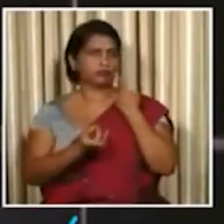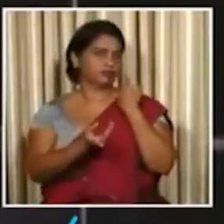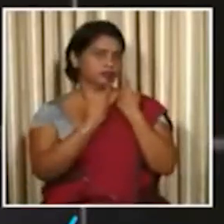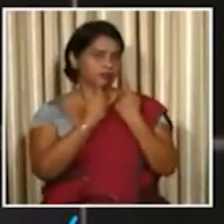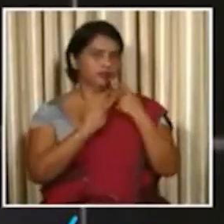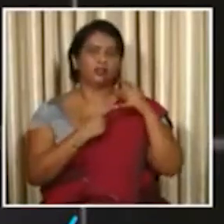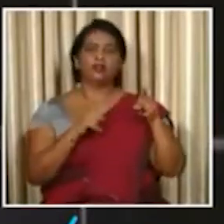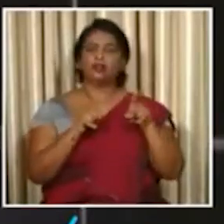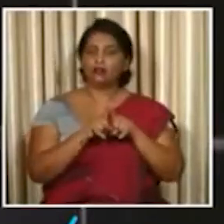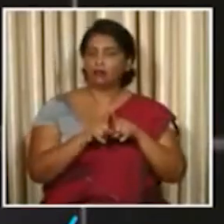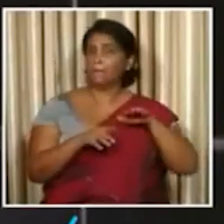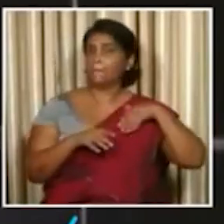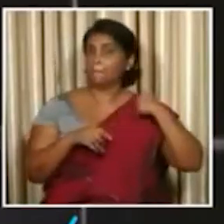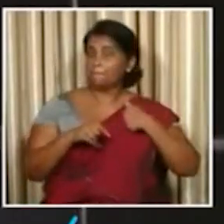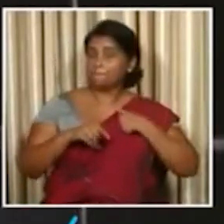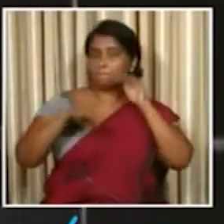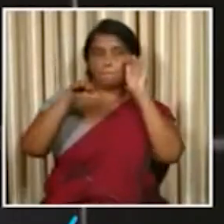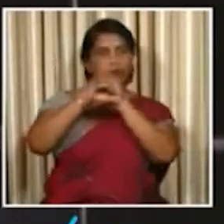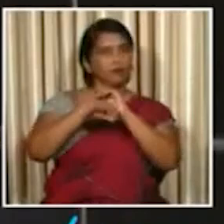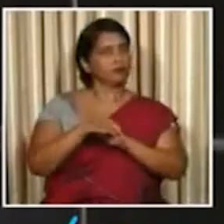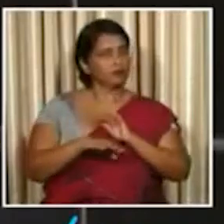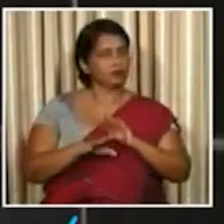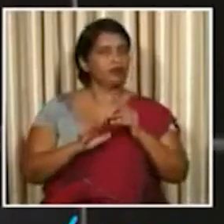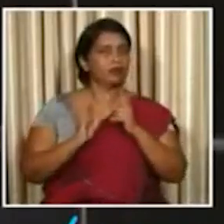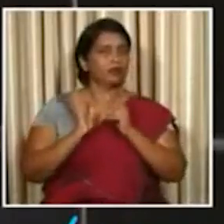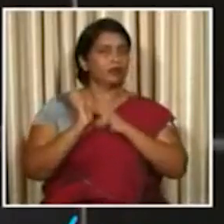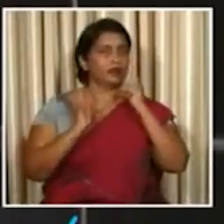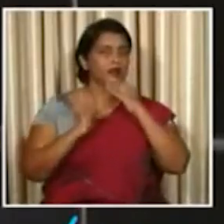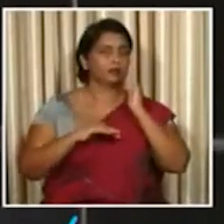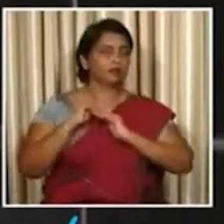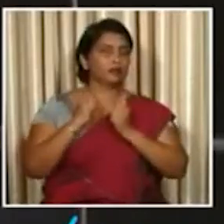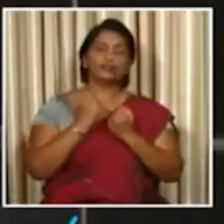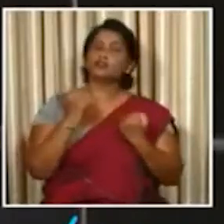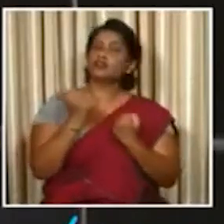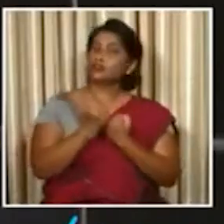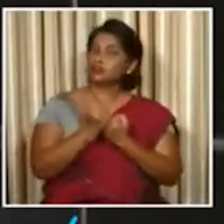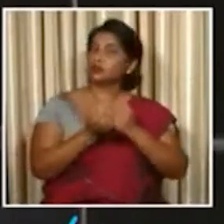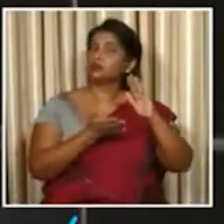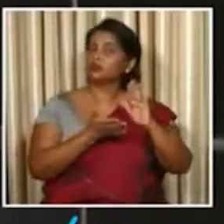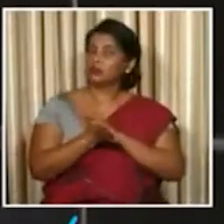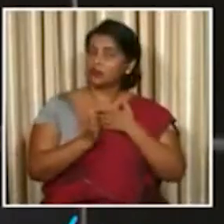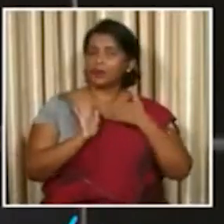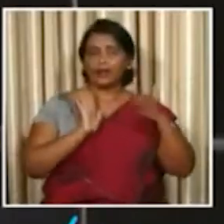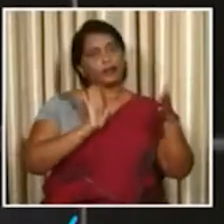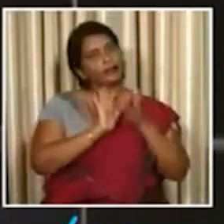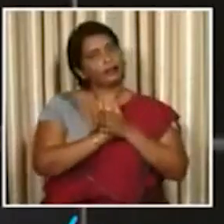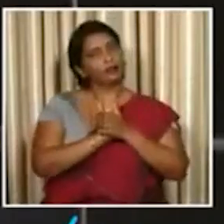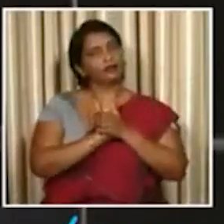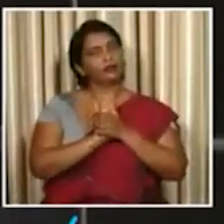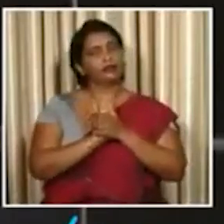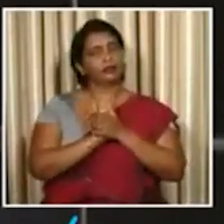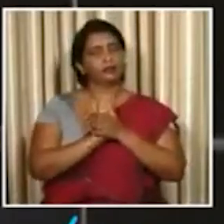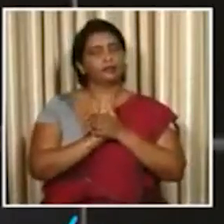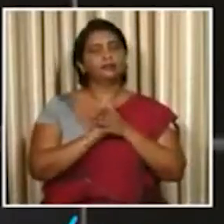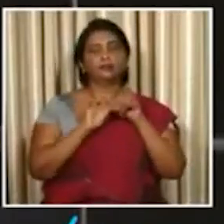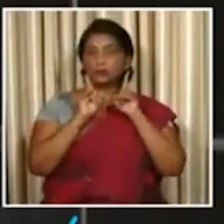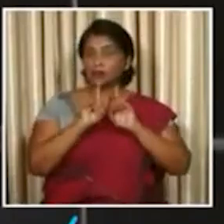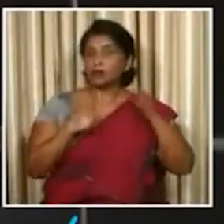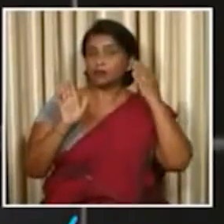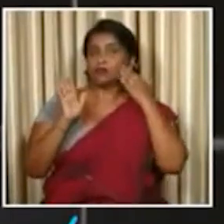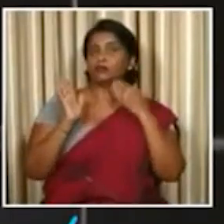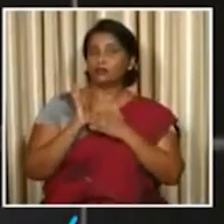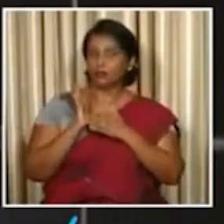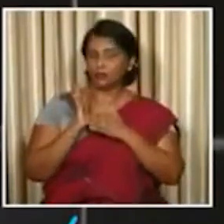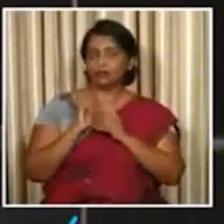right. National reconciliation and unity can never be advanced by facilitating or turning a blind eye to undue and